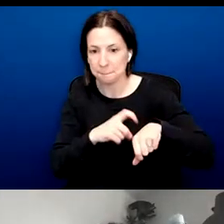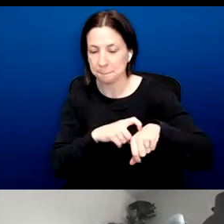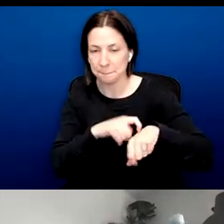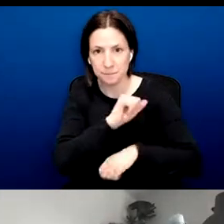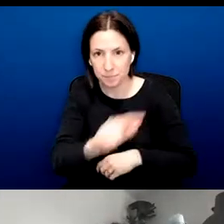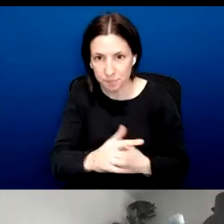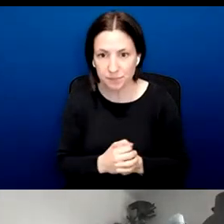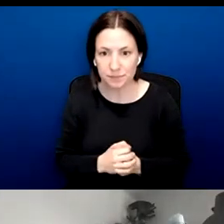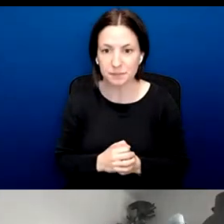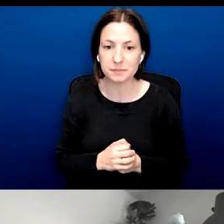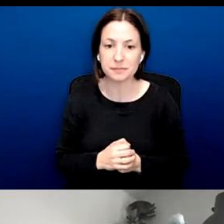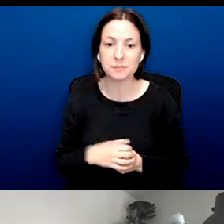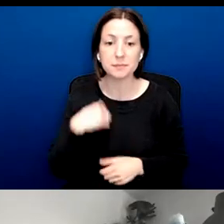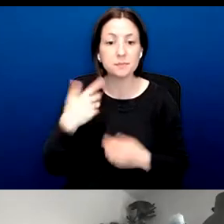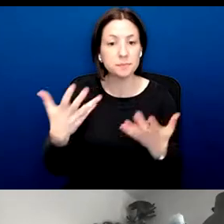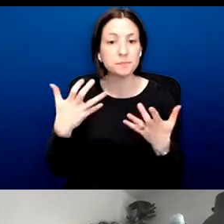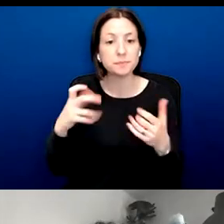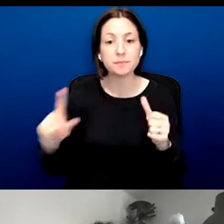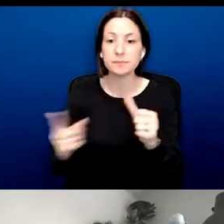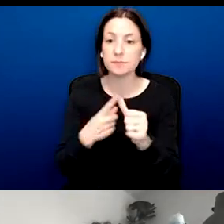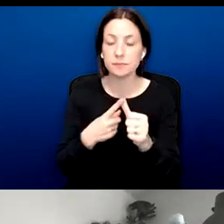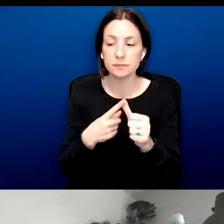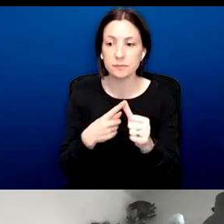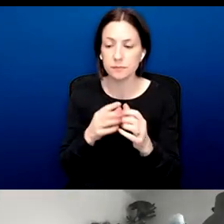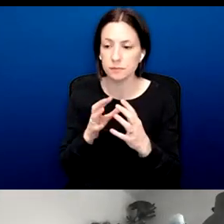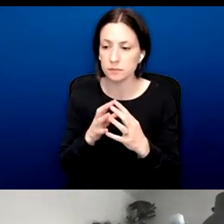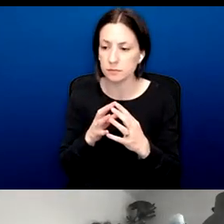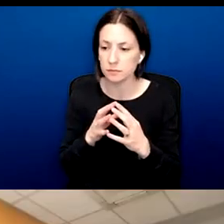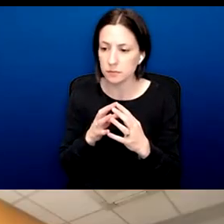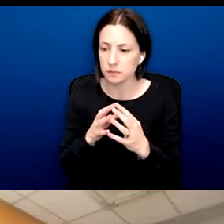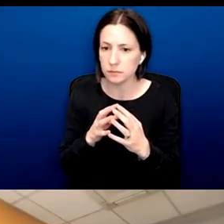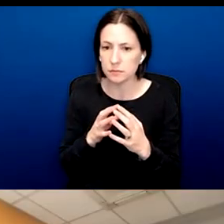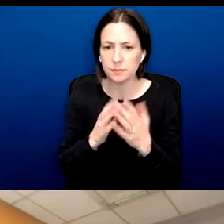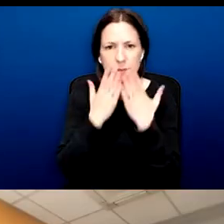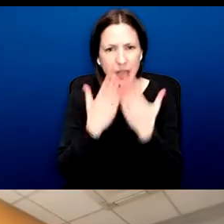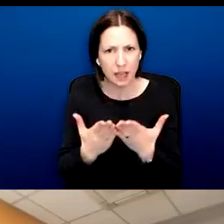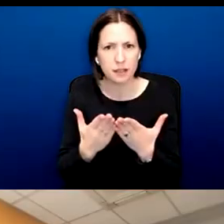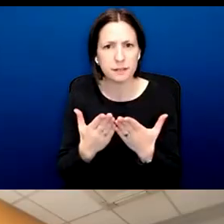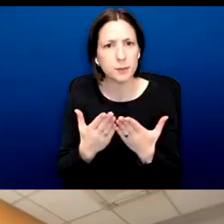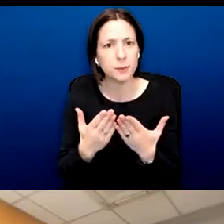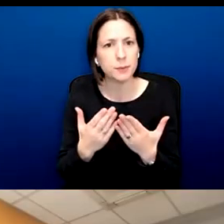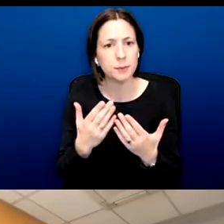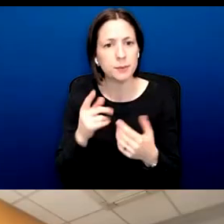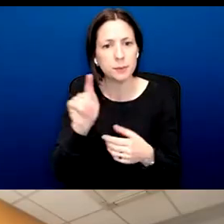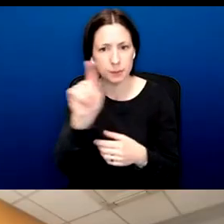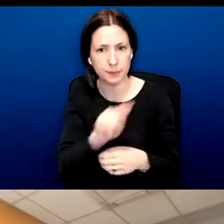wanted to start off also really thanking all of you